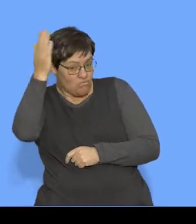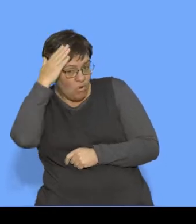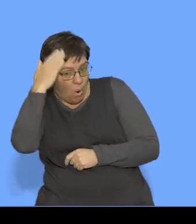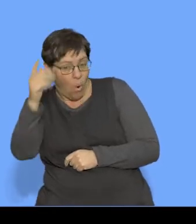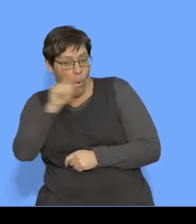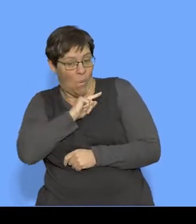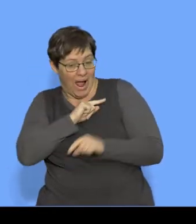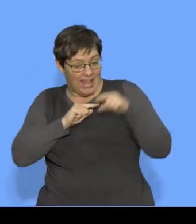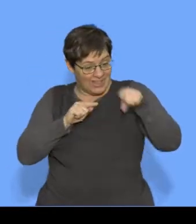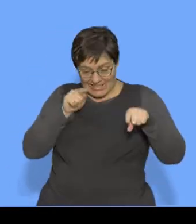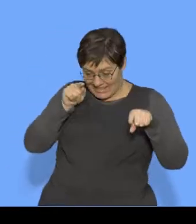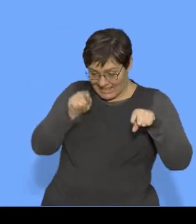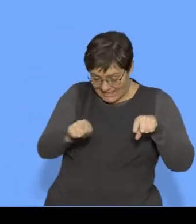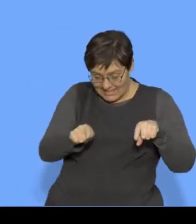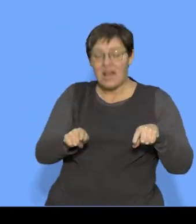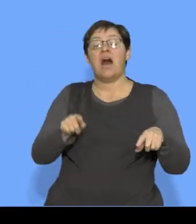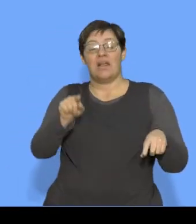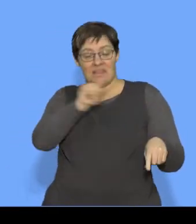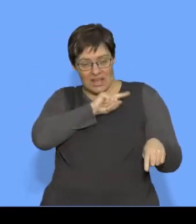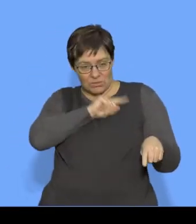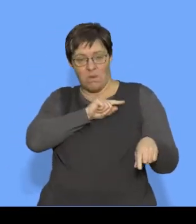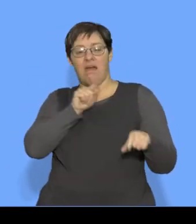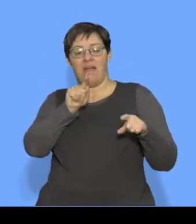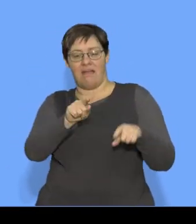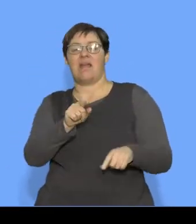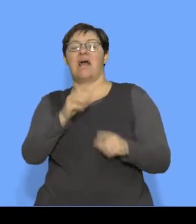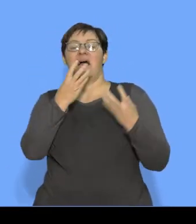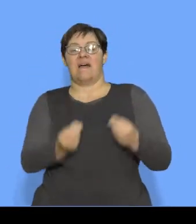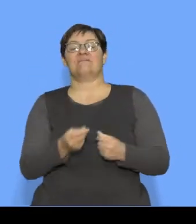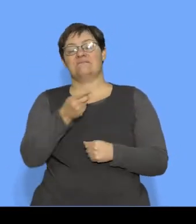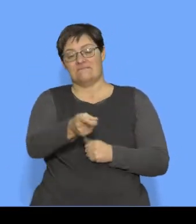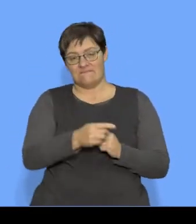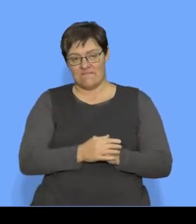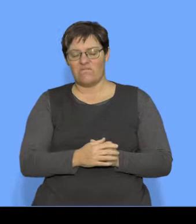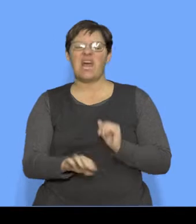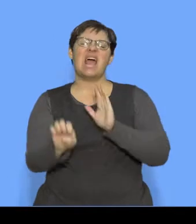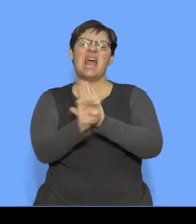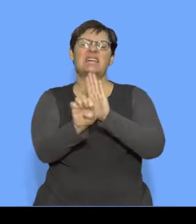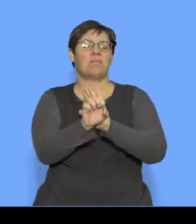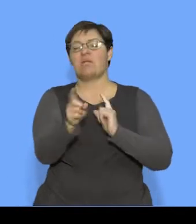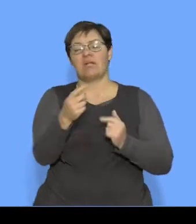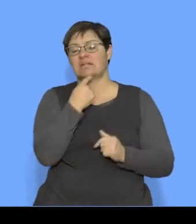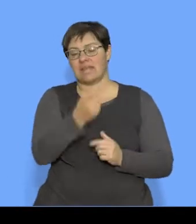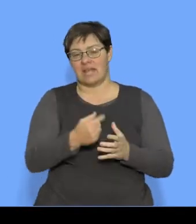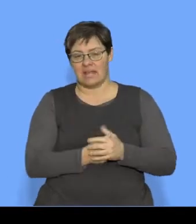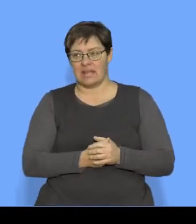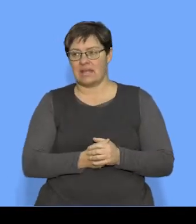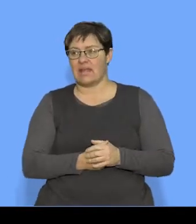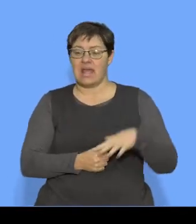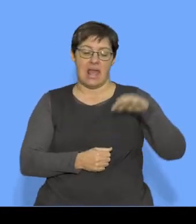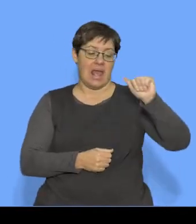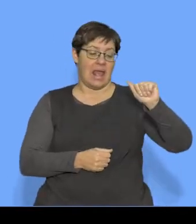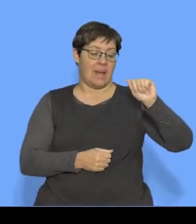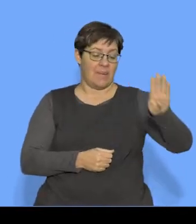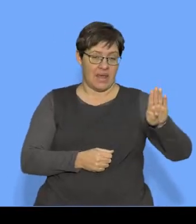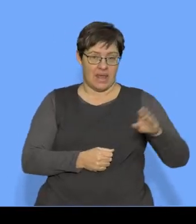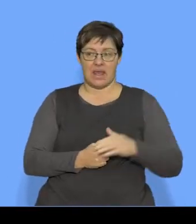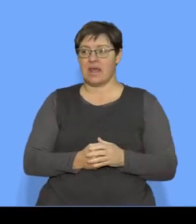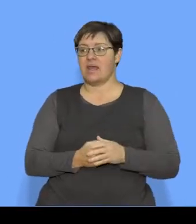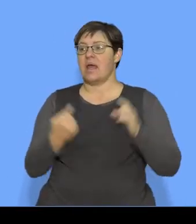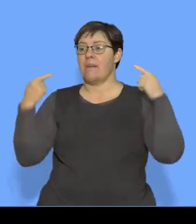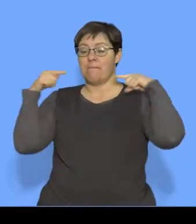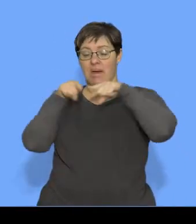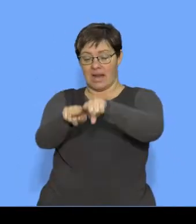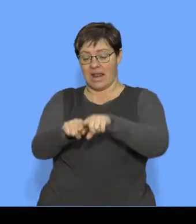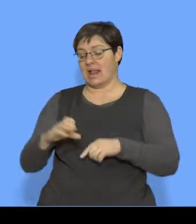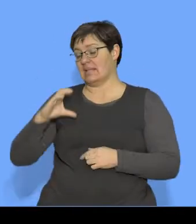Between the lines. So a typical example that I gave you, if I say to you AB is parallel